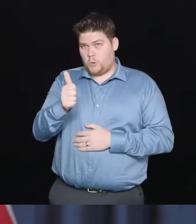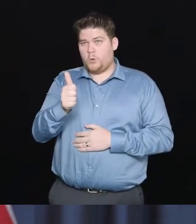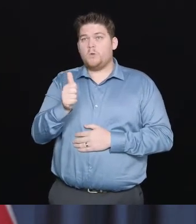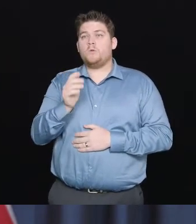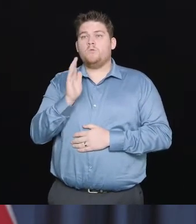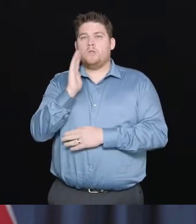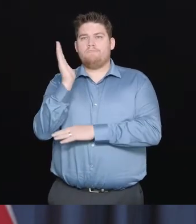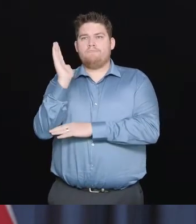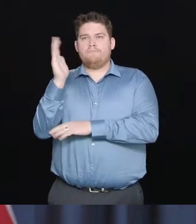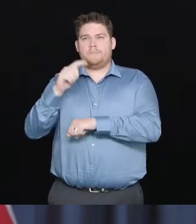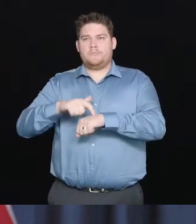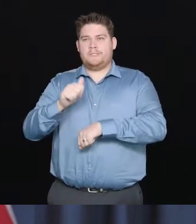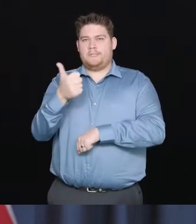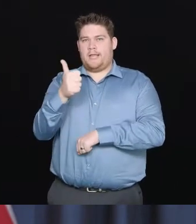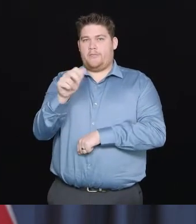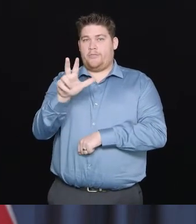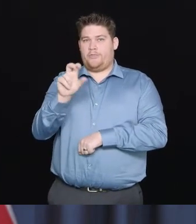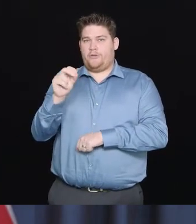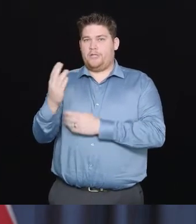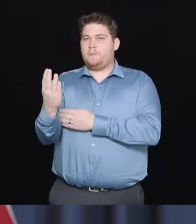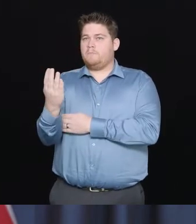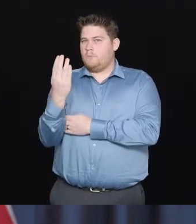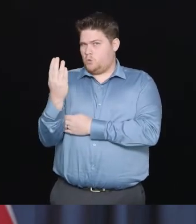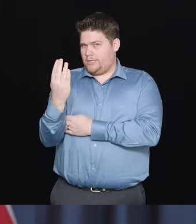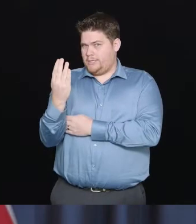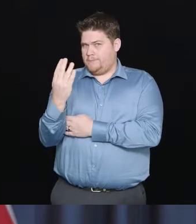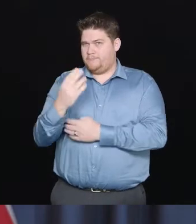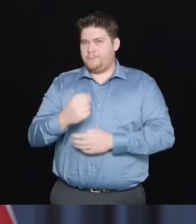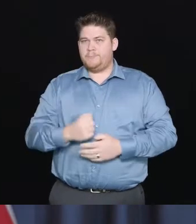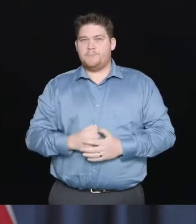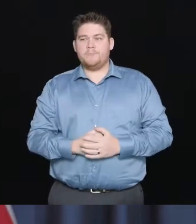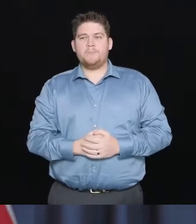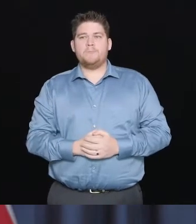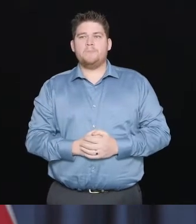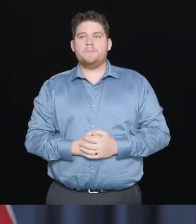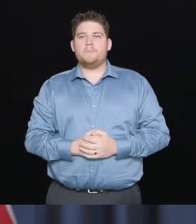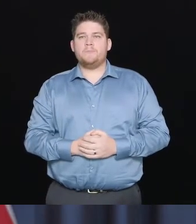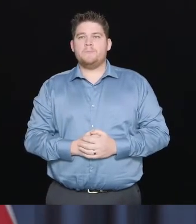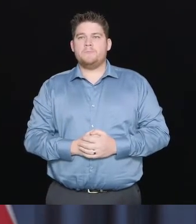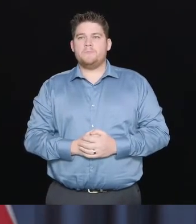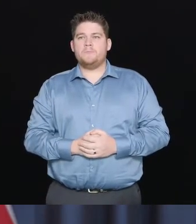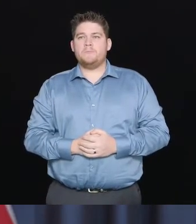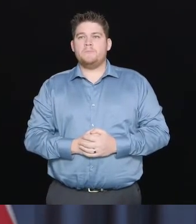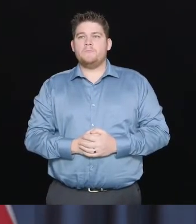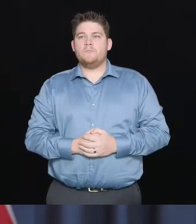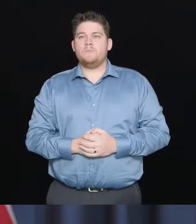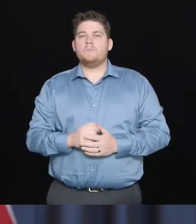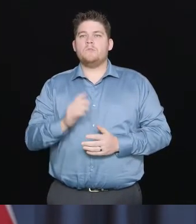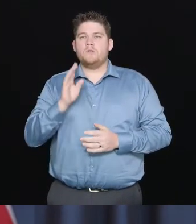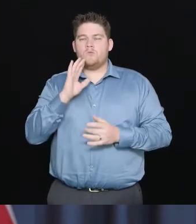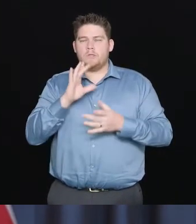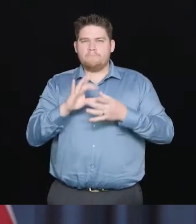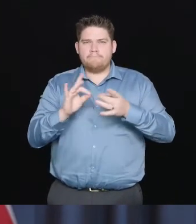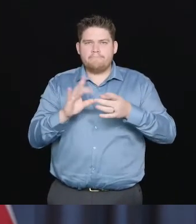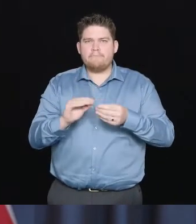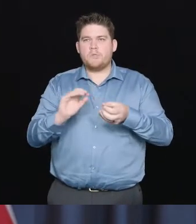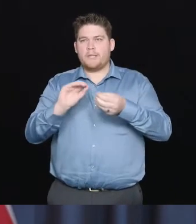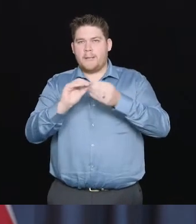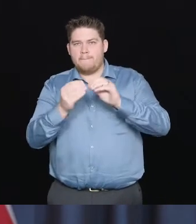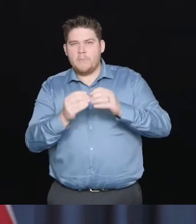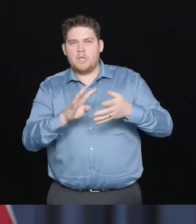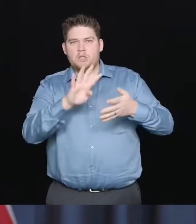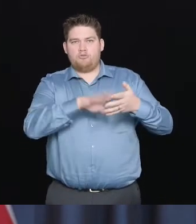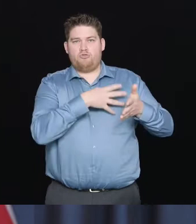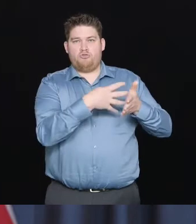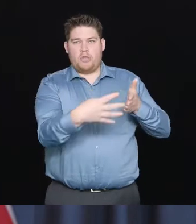in the morning, the briefing that has been promised about modeling. And that will be preceded by a technical briefing,